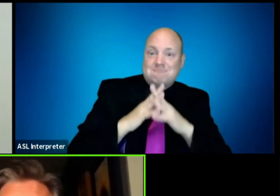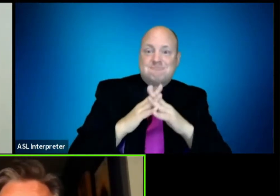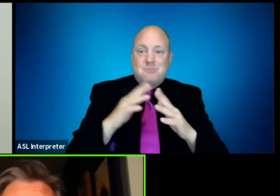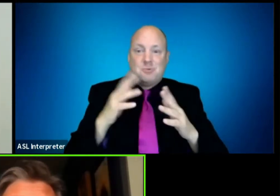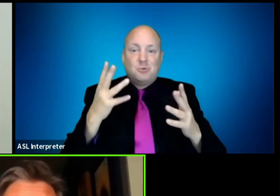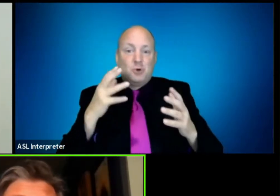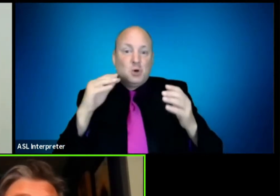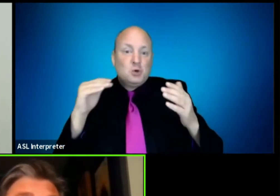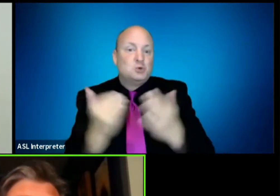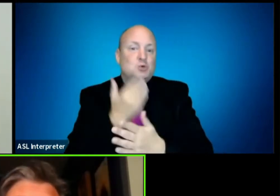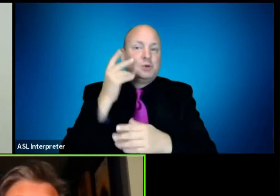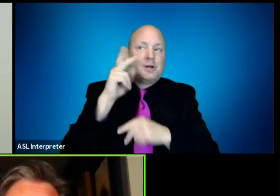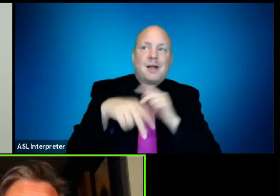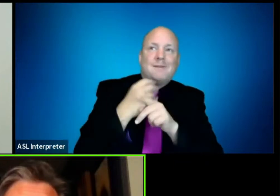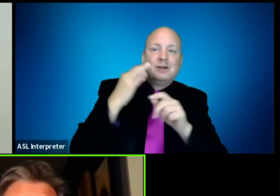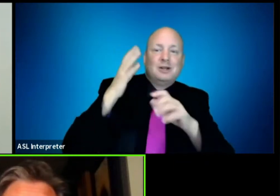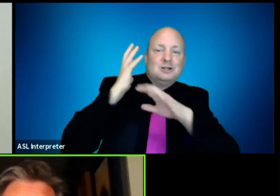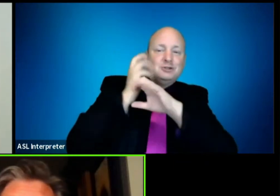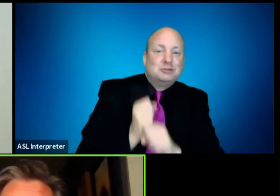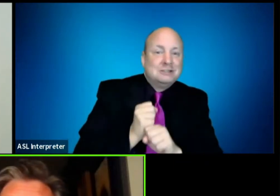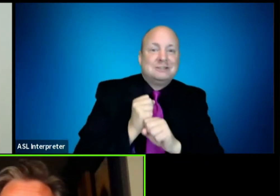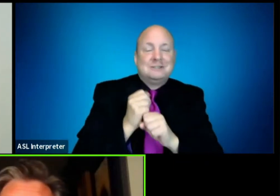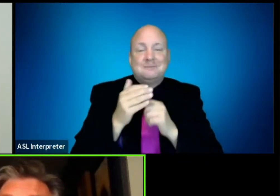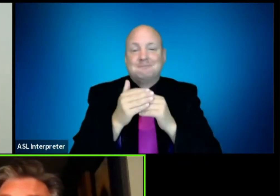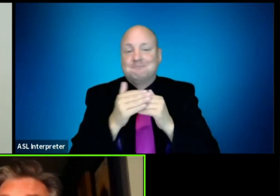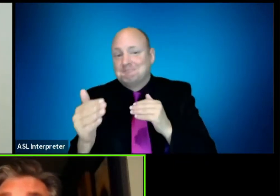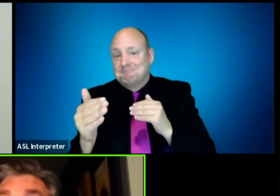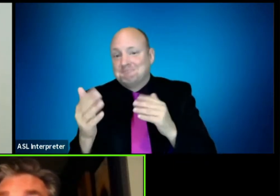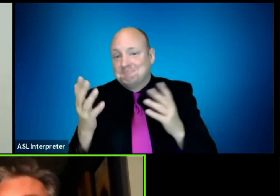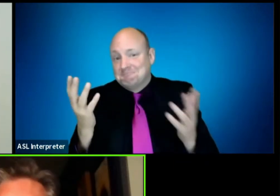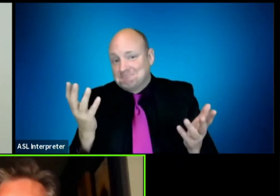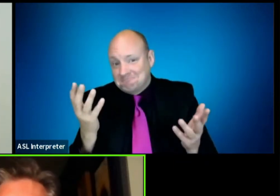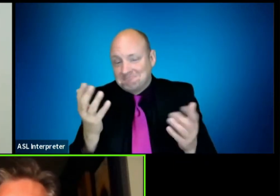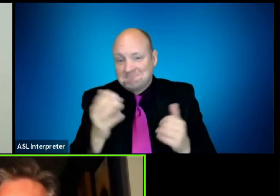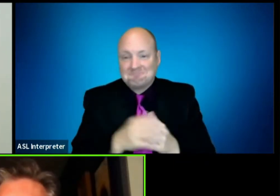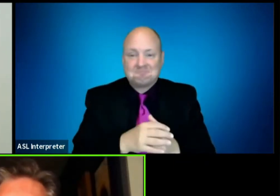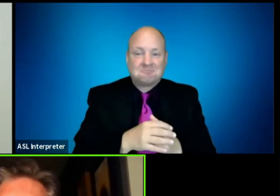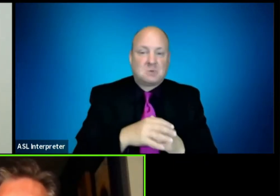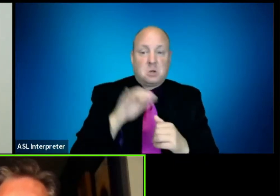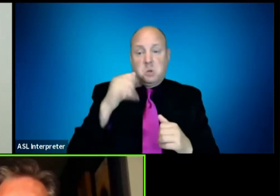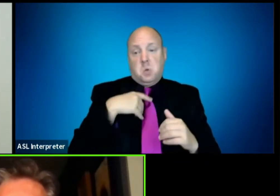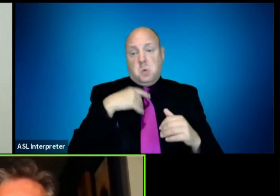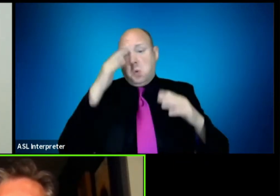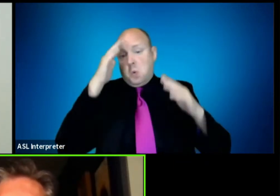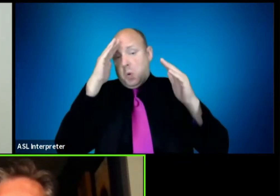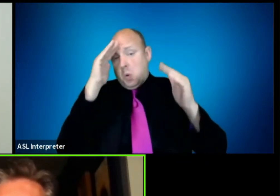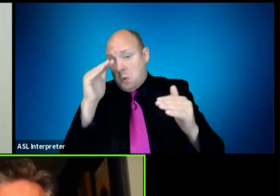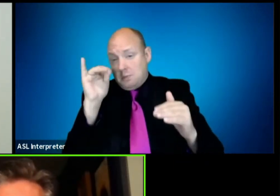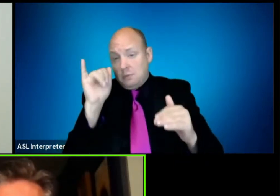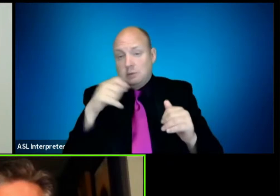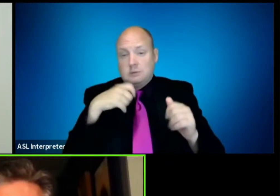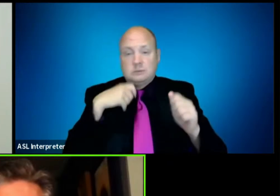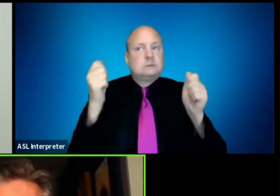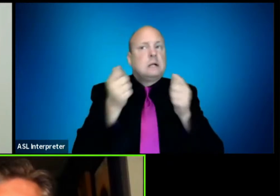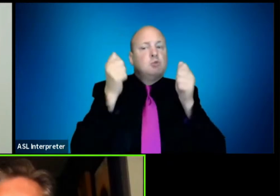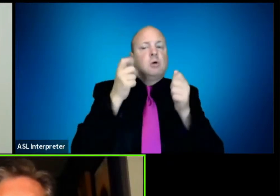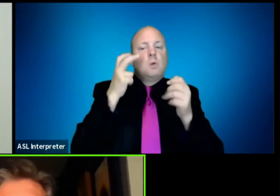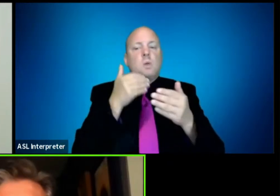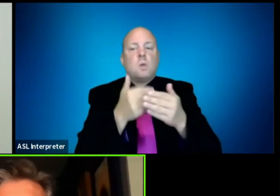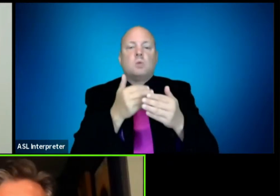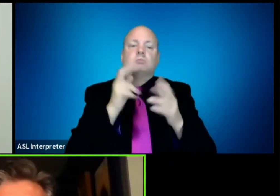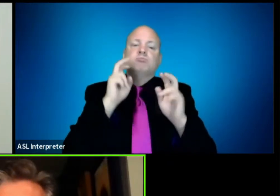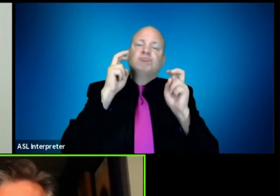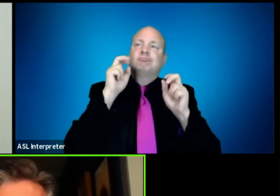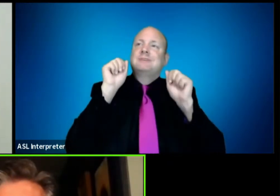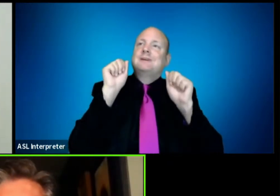different ways. But hopefully we can prepare to celebrate in an almost normal fashion to what we did in 2019 and before, if we